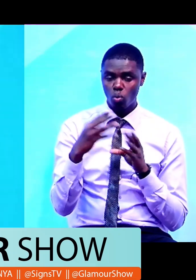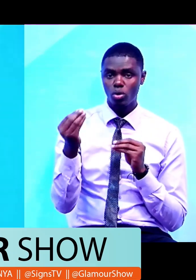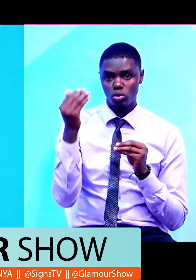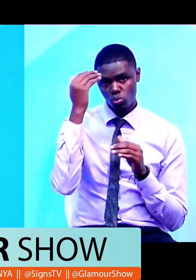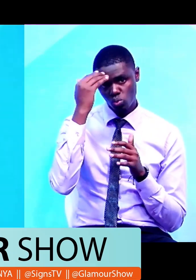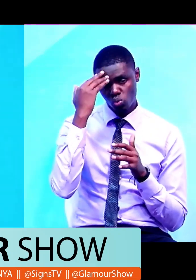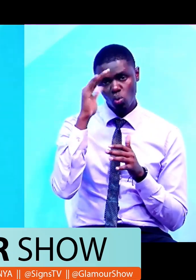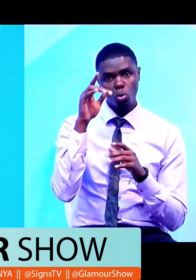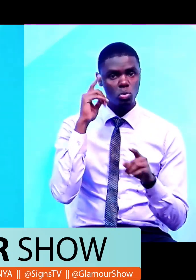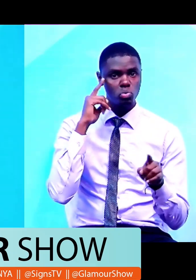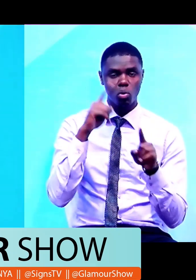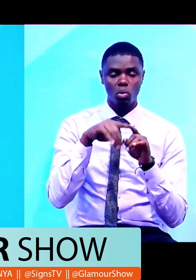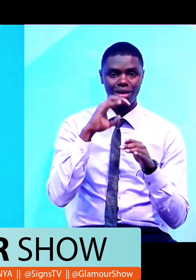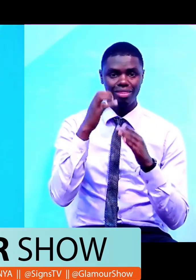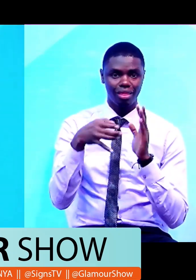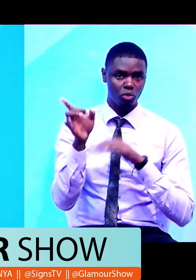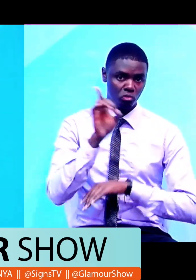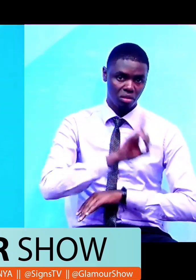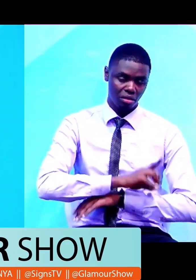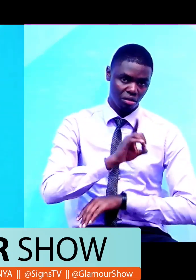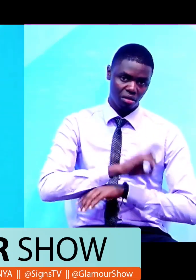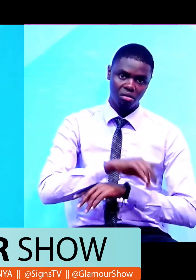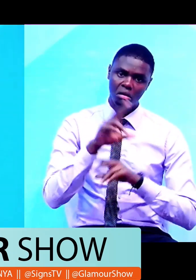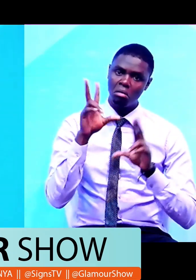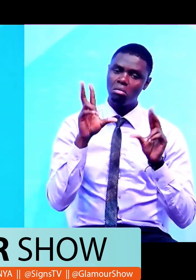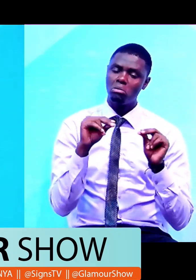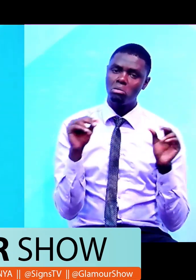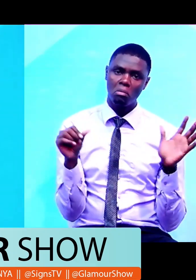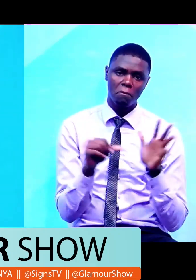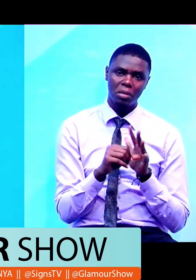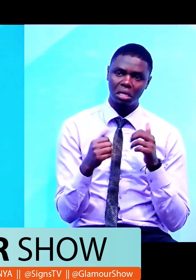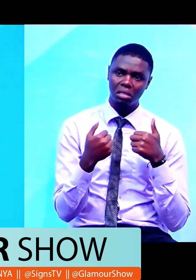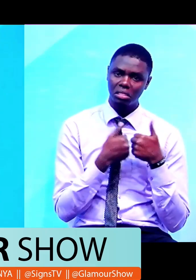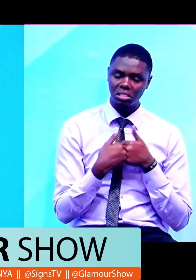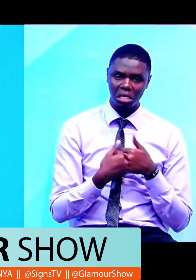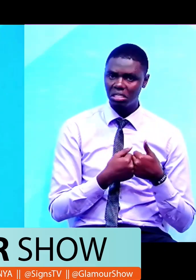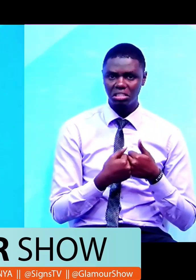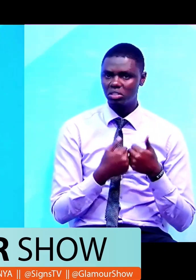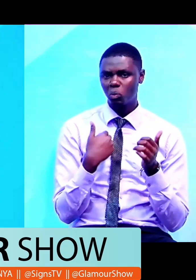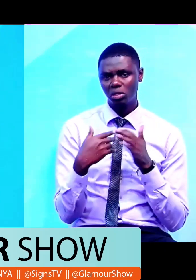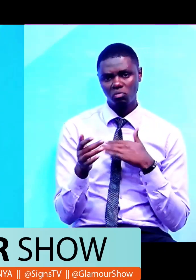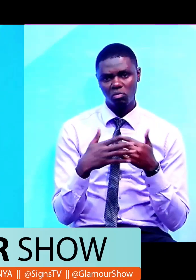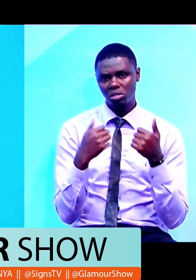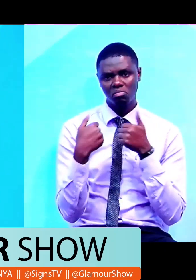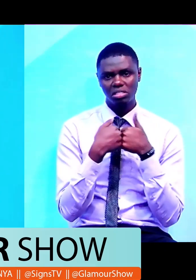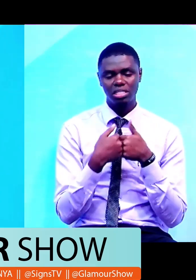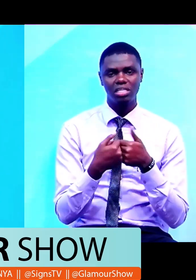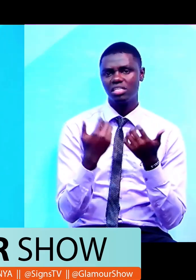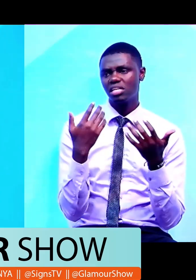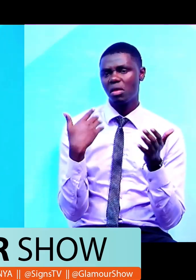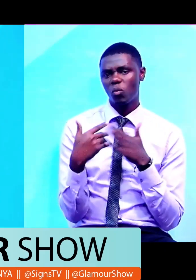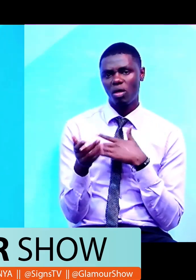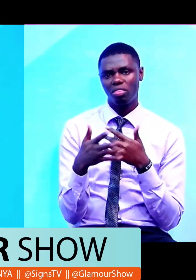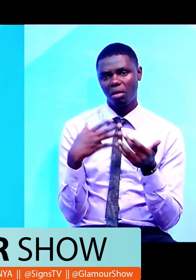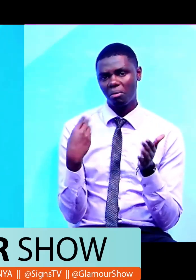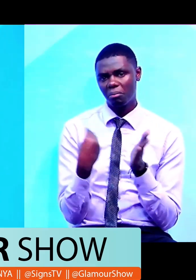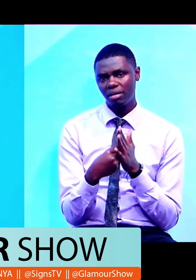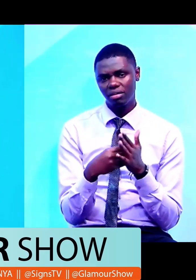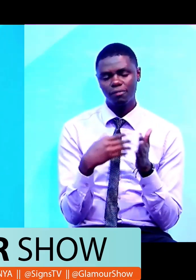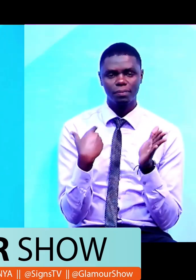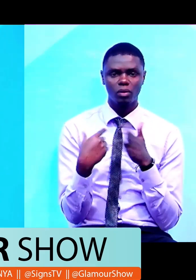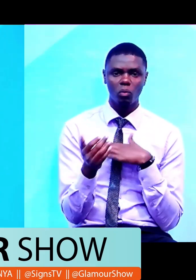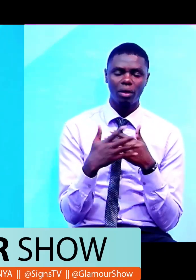know your goal at the end of the day, no matter what challenges you face. It might be money, it might be lack